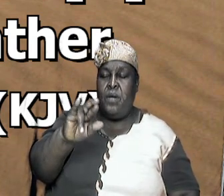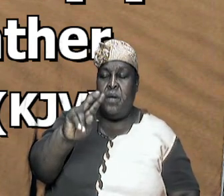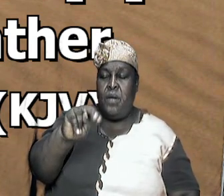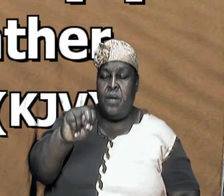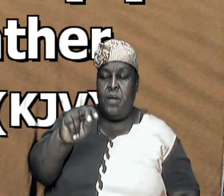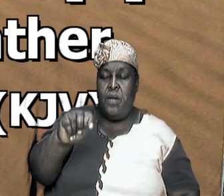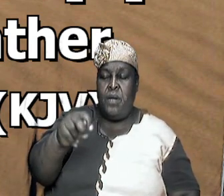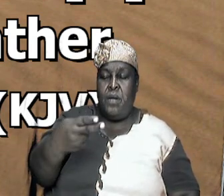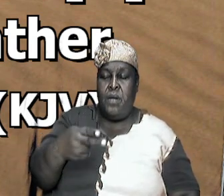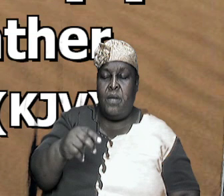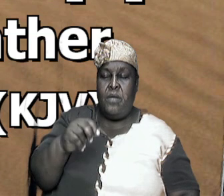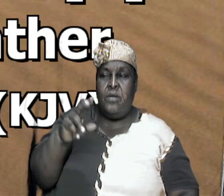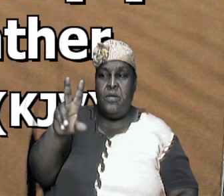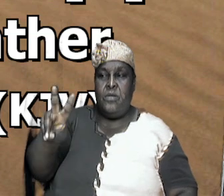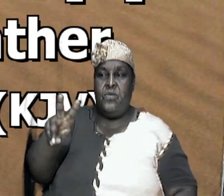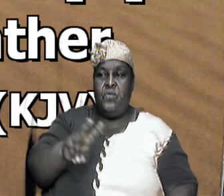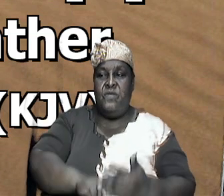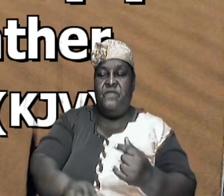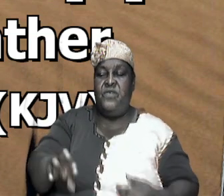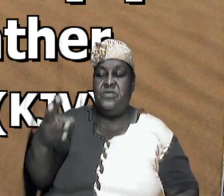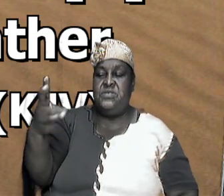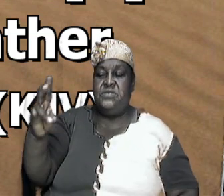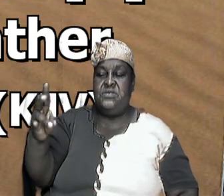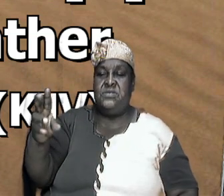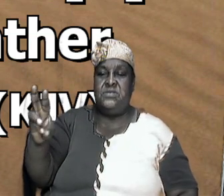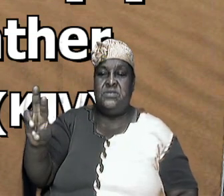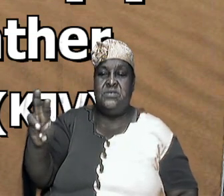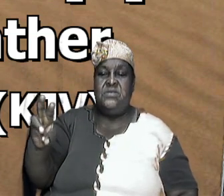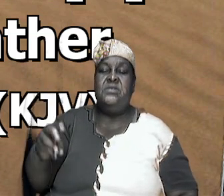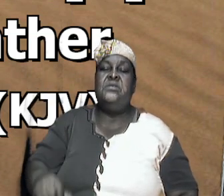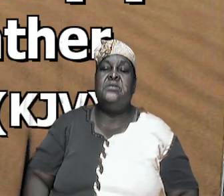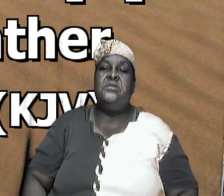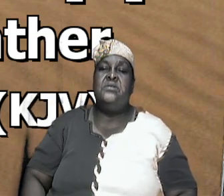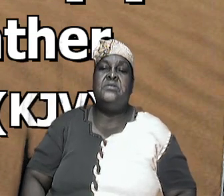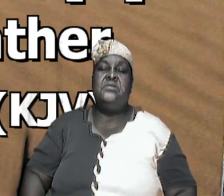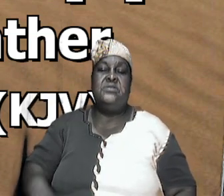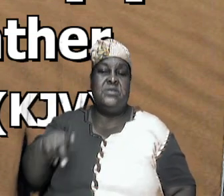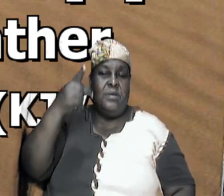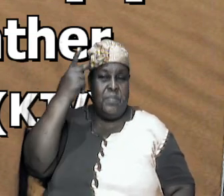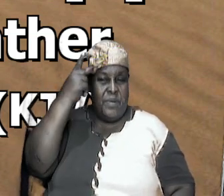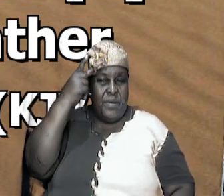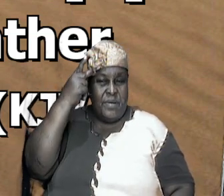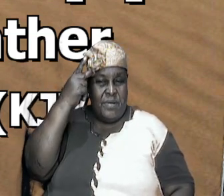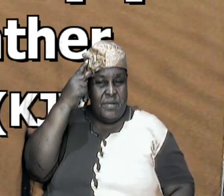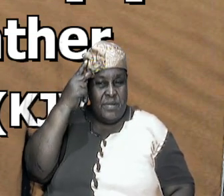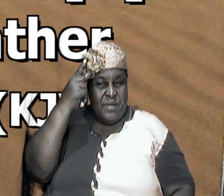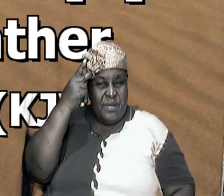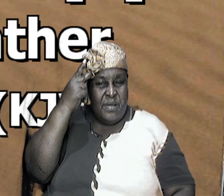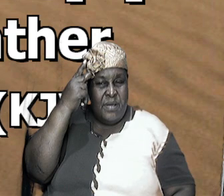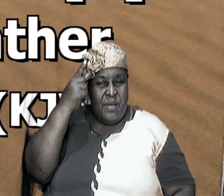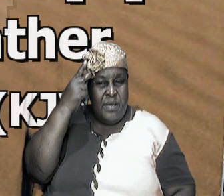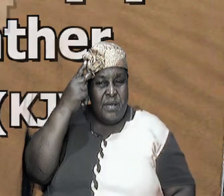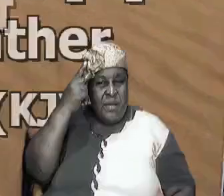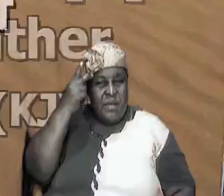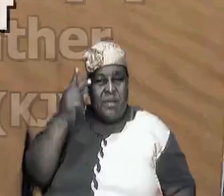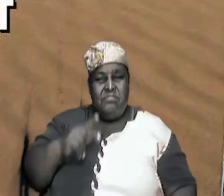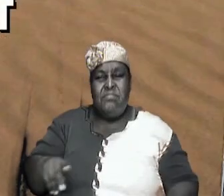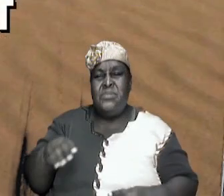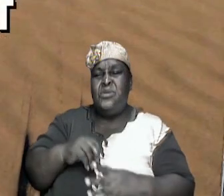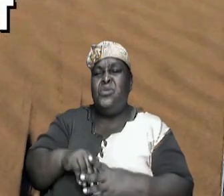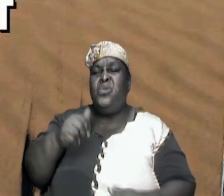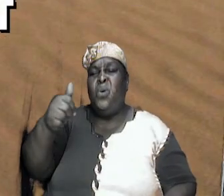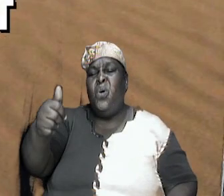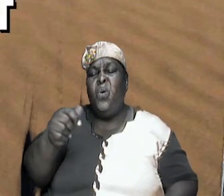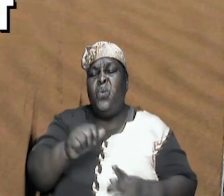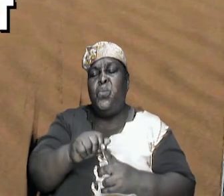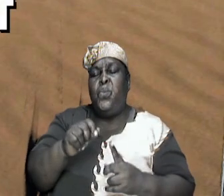16. And this is Paul actually putting it in his own words, as